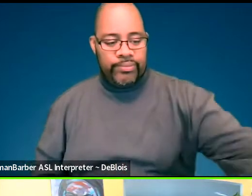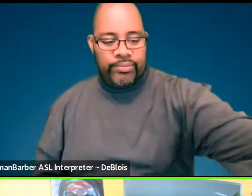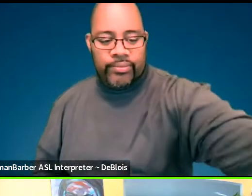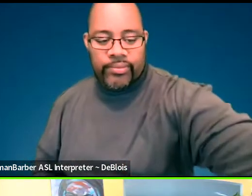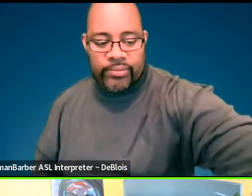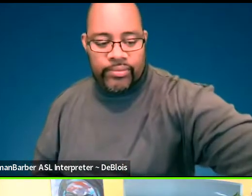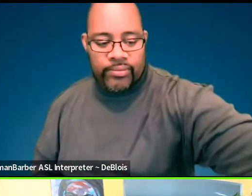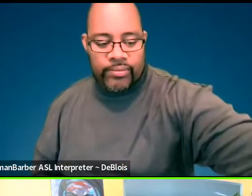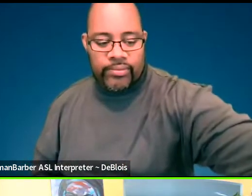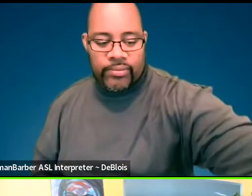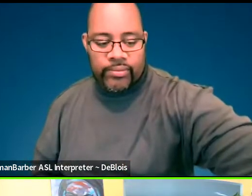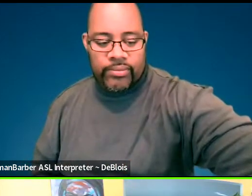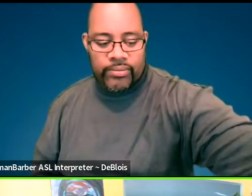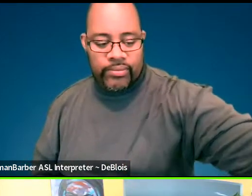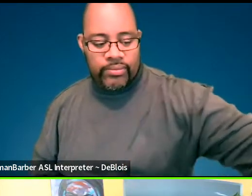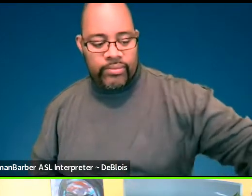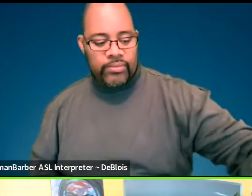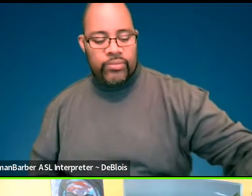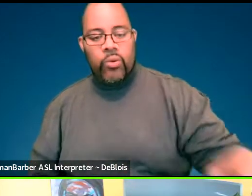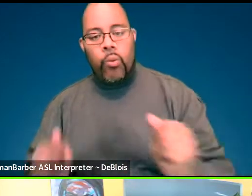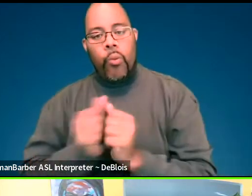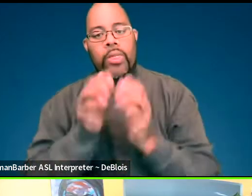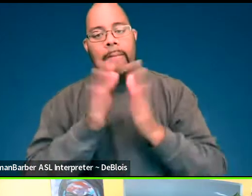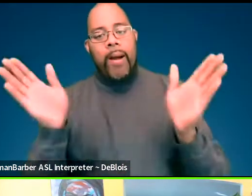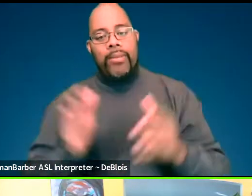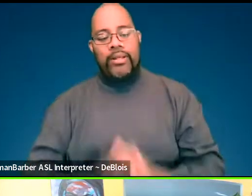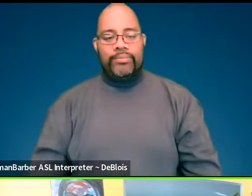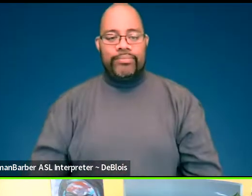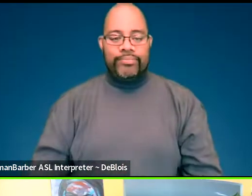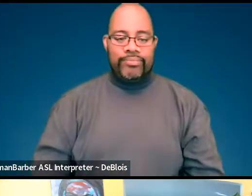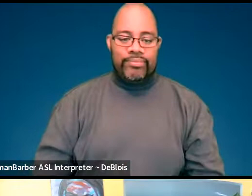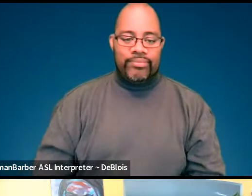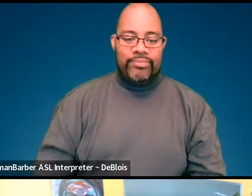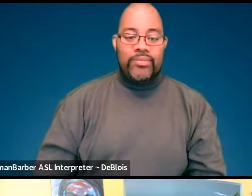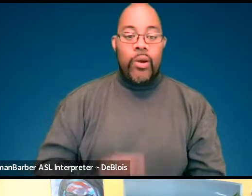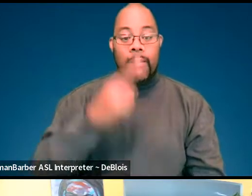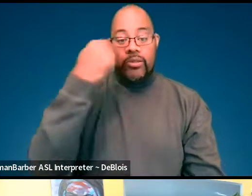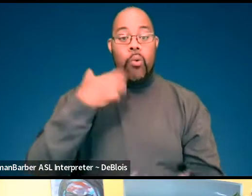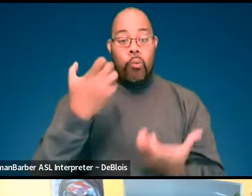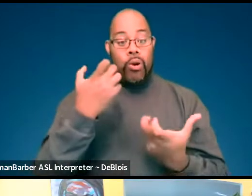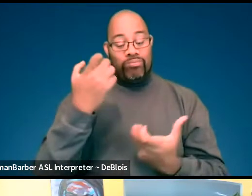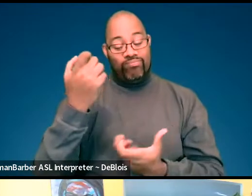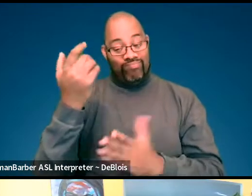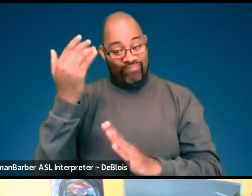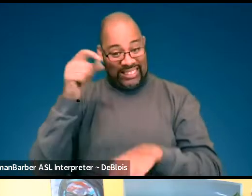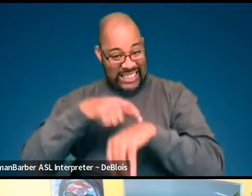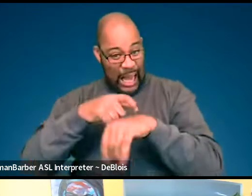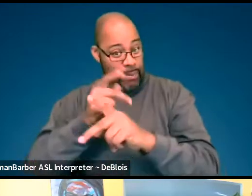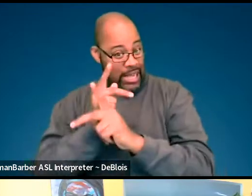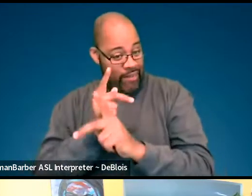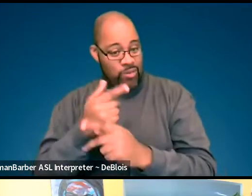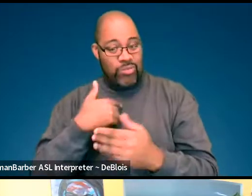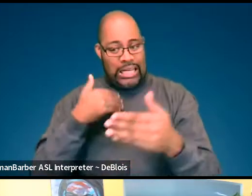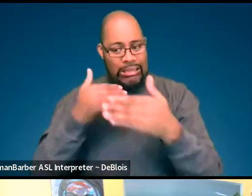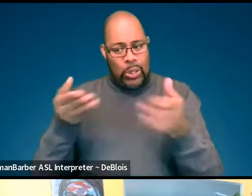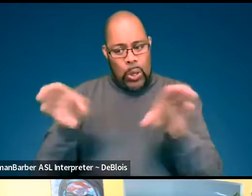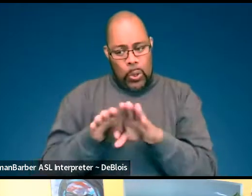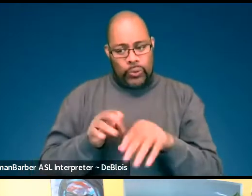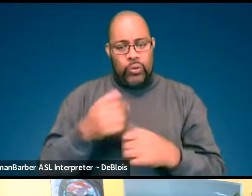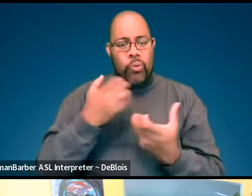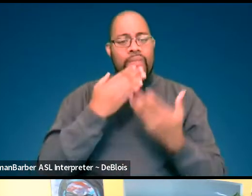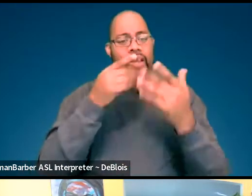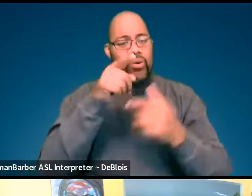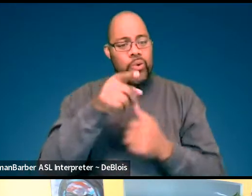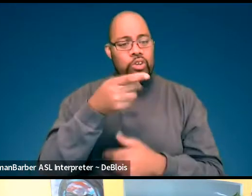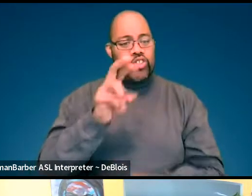with the public. But yeah. So because we want to be mindful of everybody's time when we're getting to a close, we want to thank